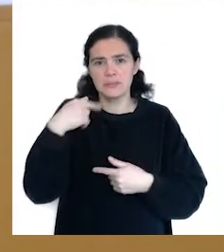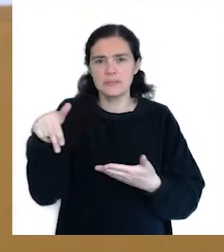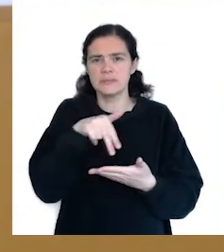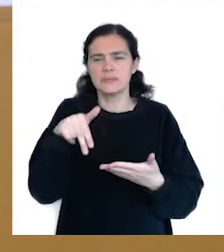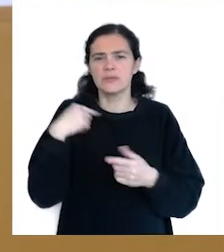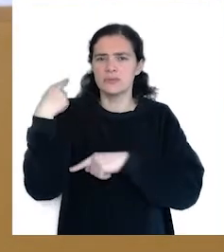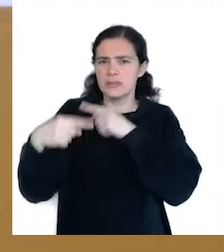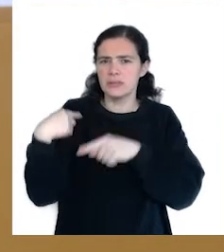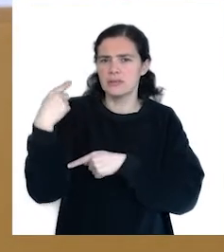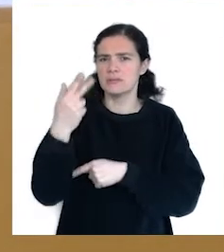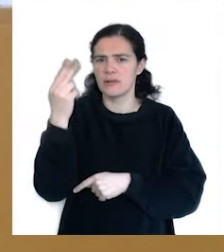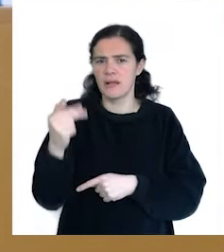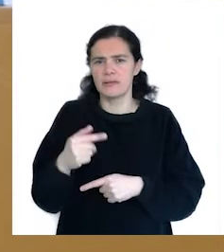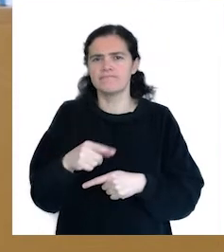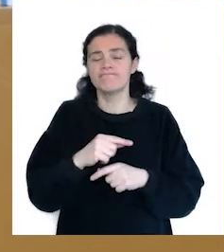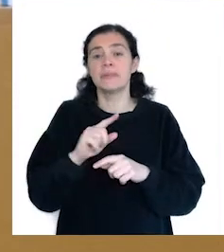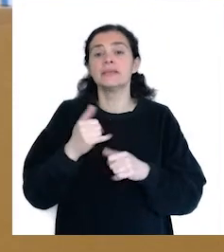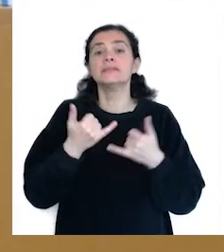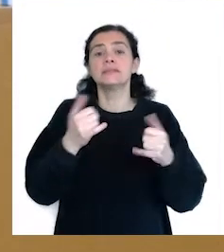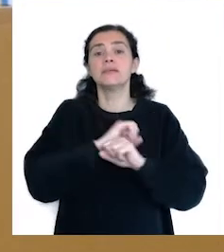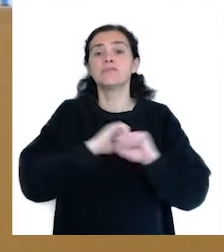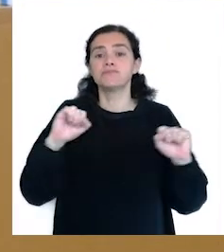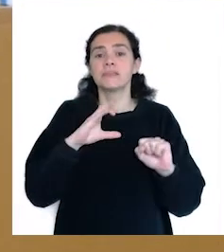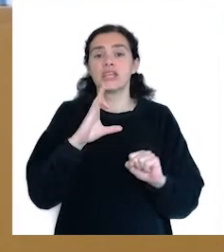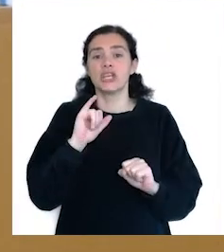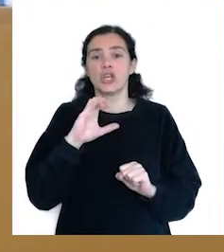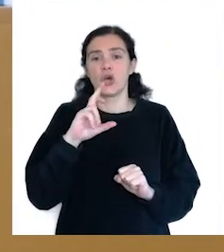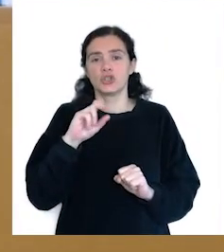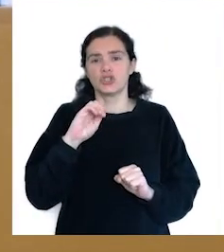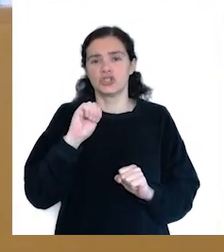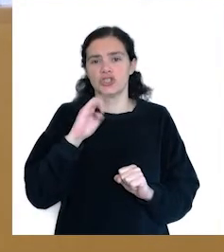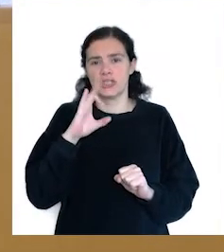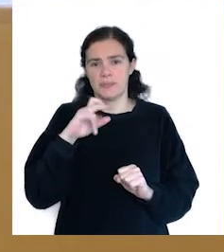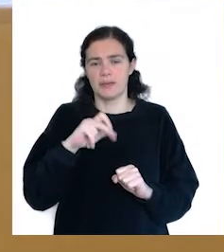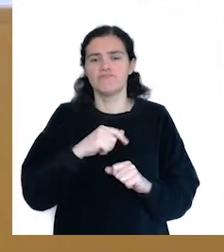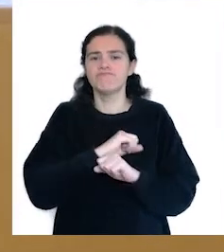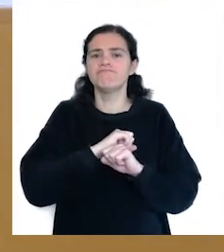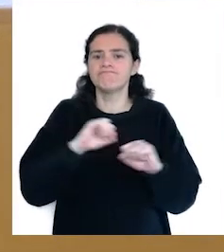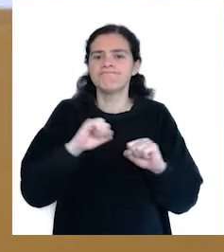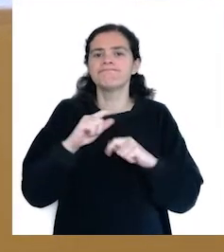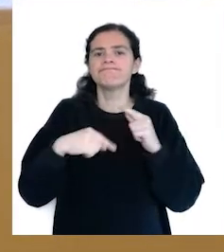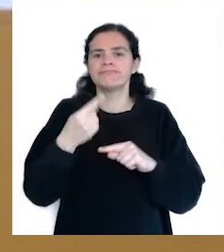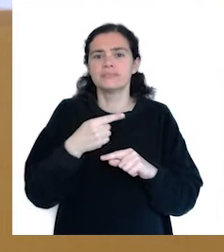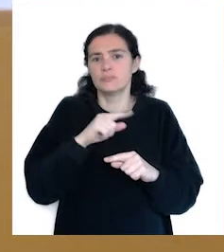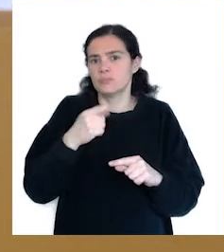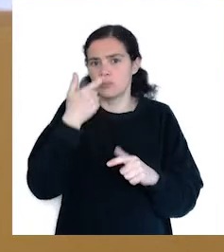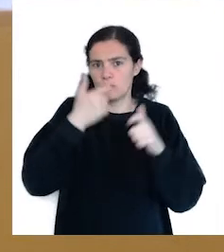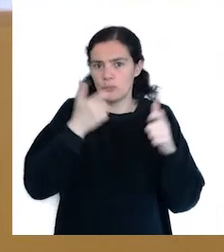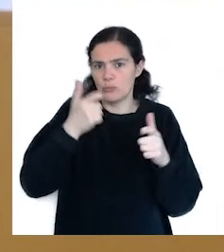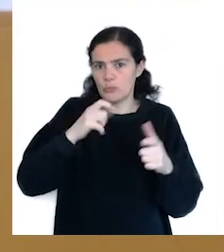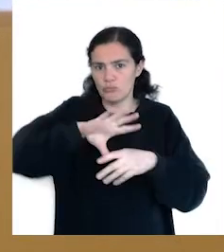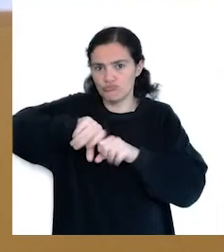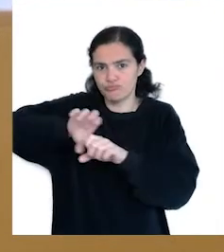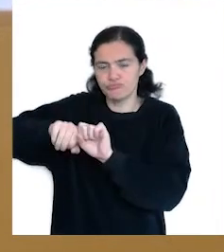Japan, representation, traditional art, after the bomb, after Hiroshima,